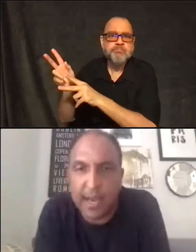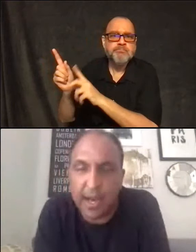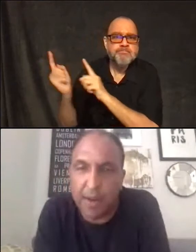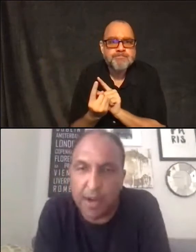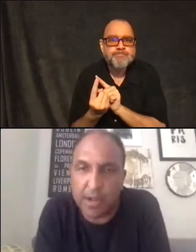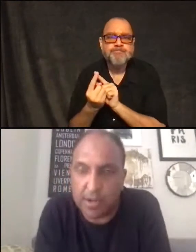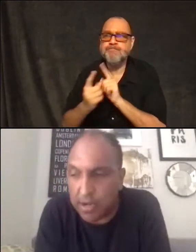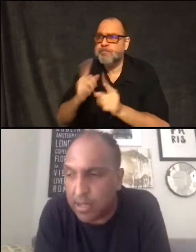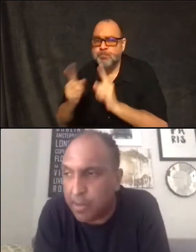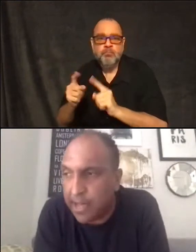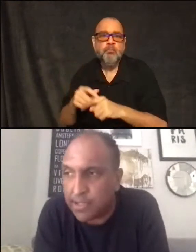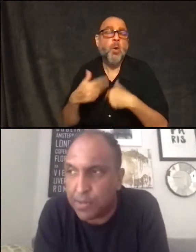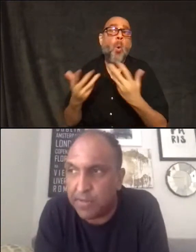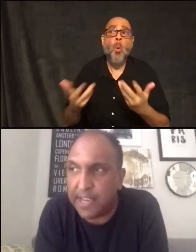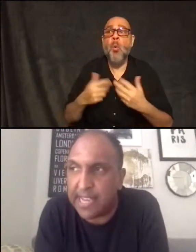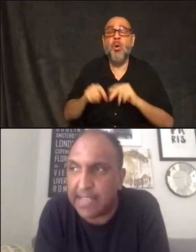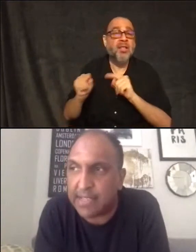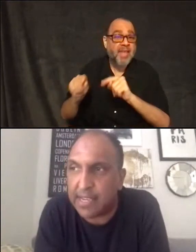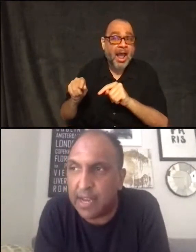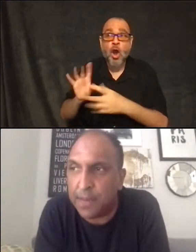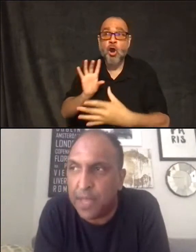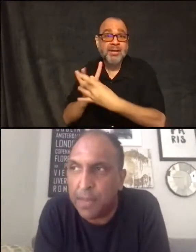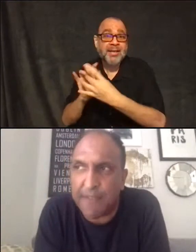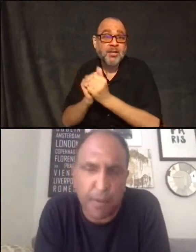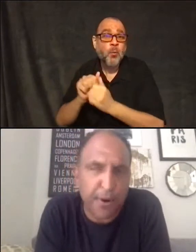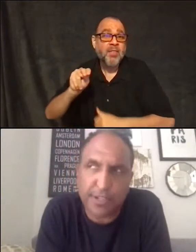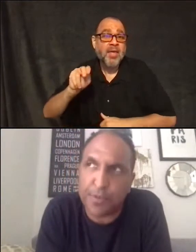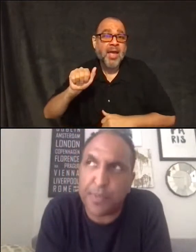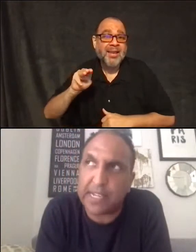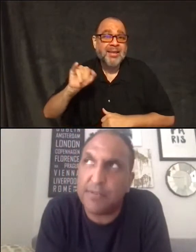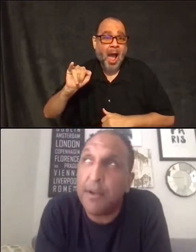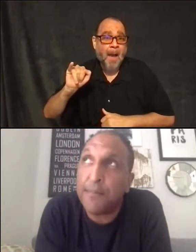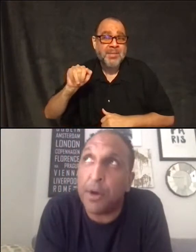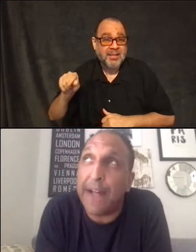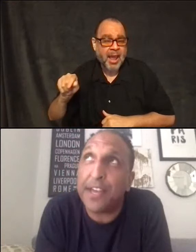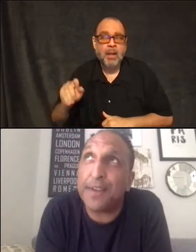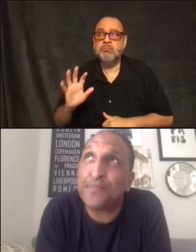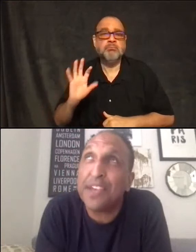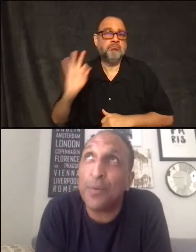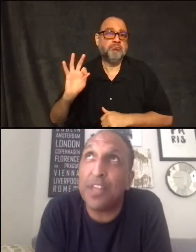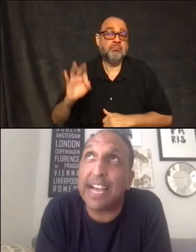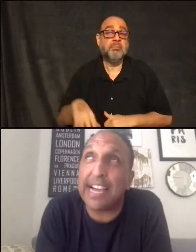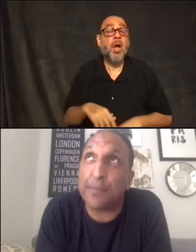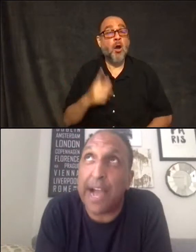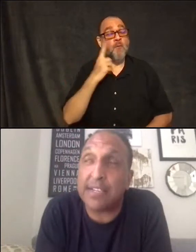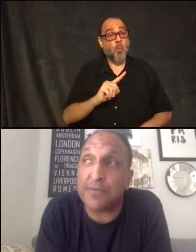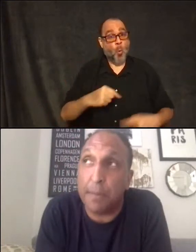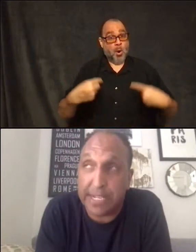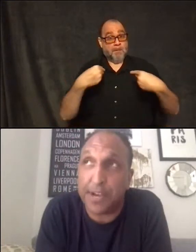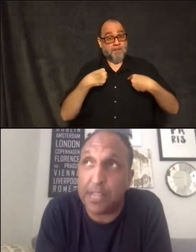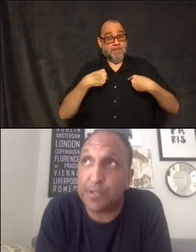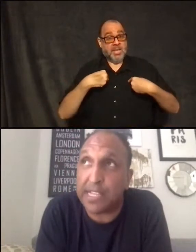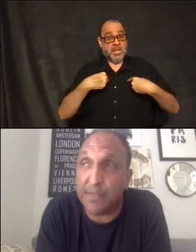NAMI on Clubhouse has been fantastic. From a personal perspective, I think one of the things I kind of practice